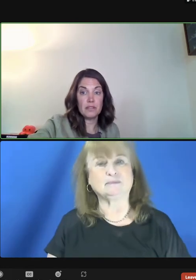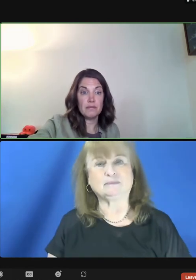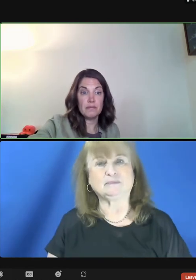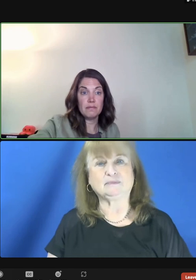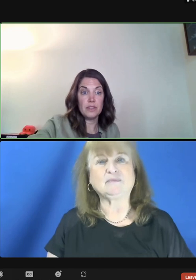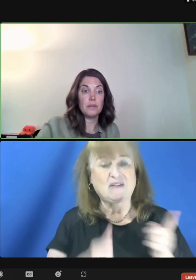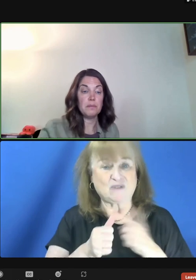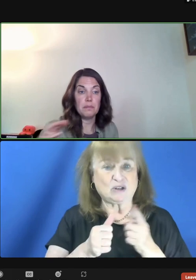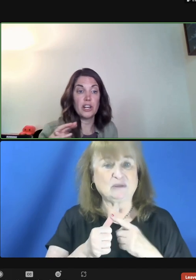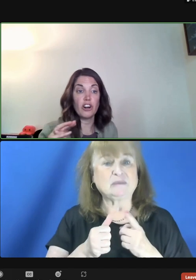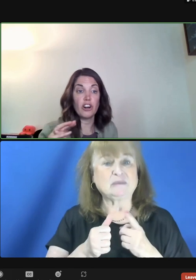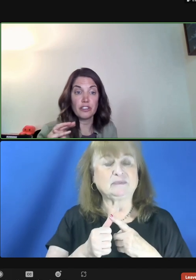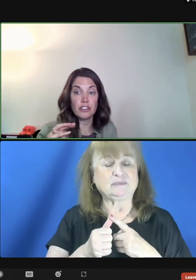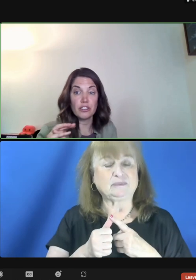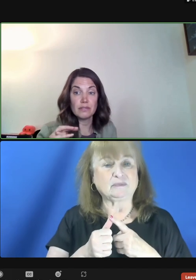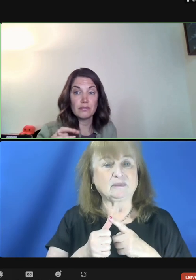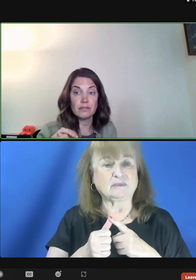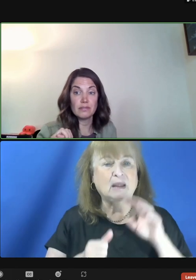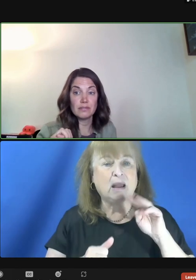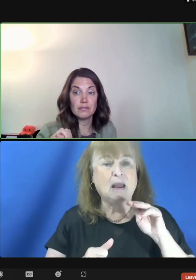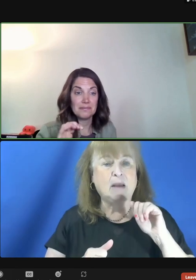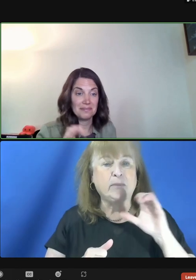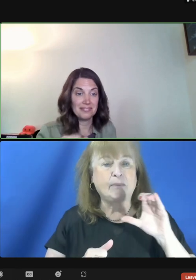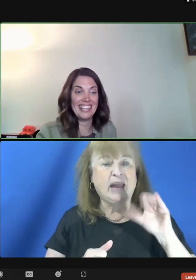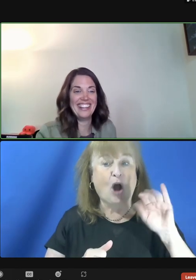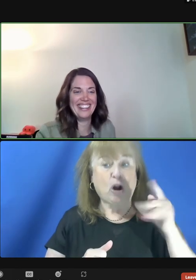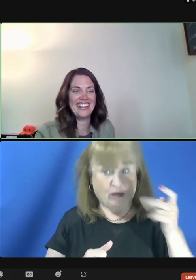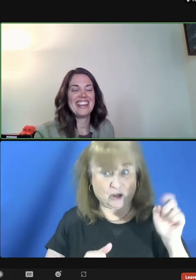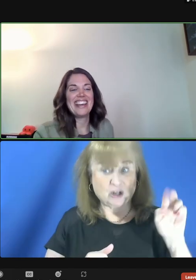This first one, the MacArthur,